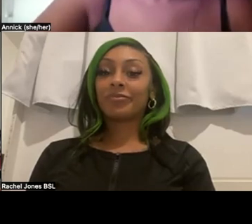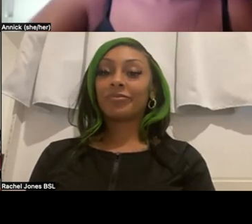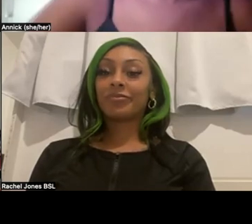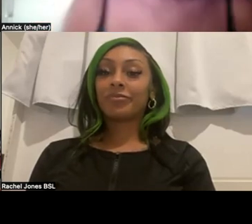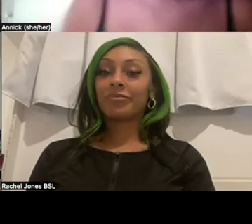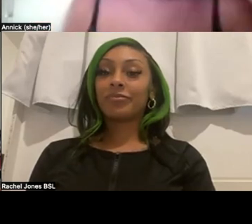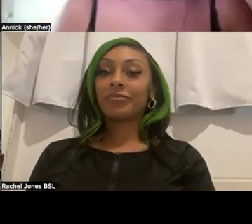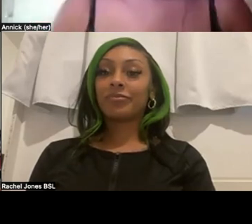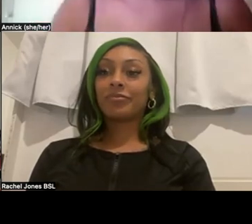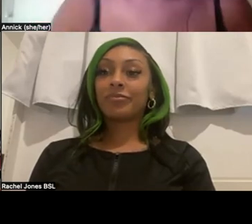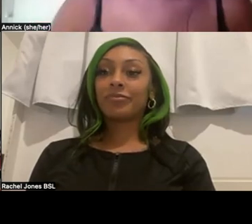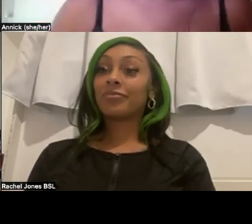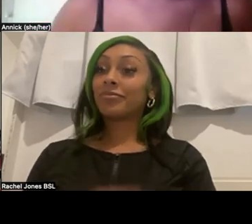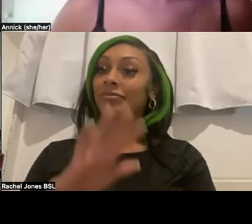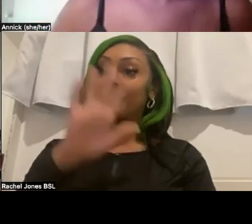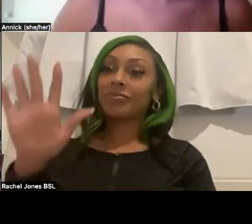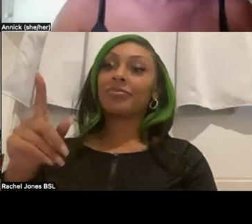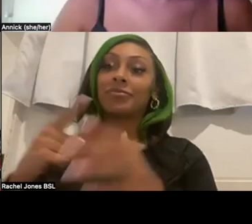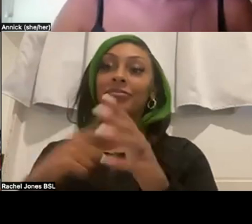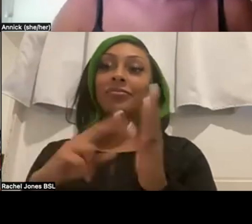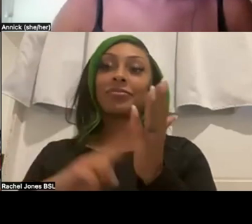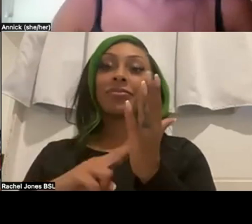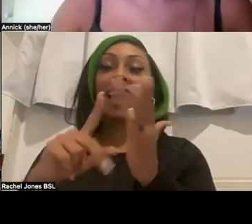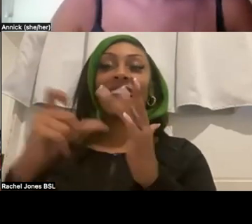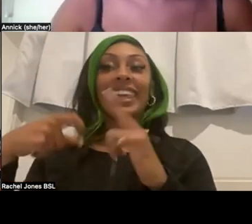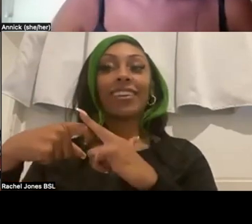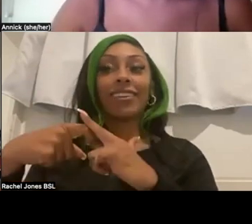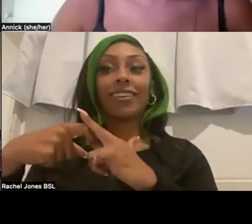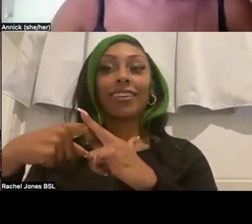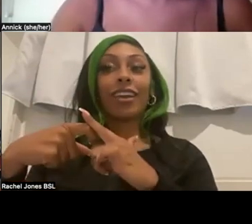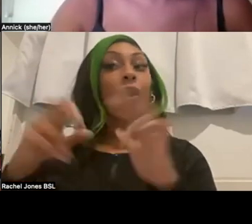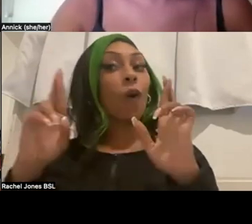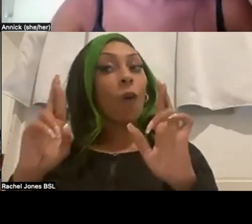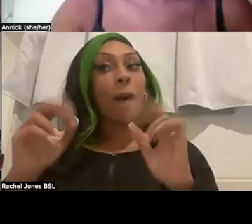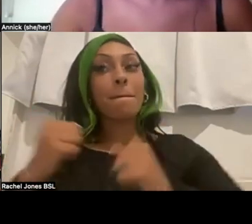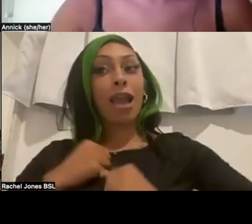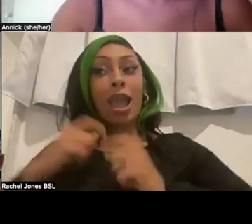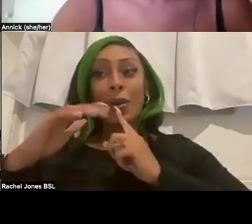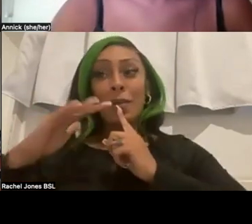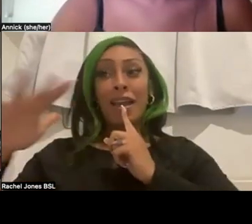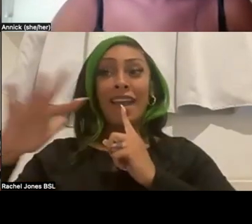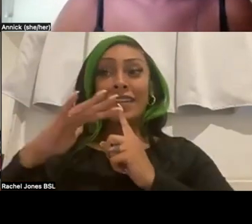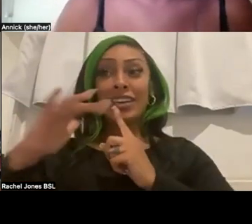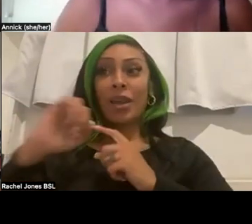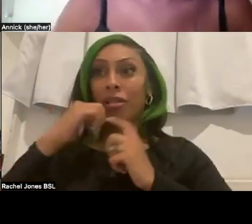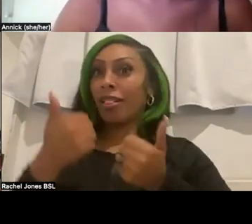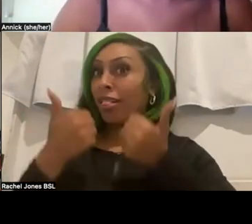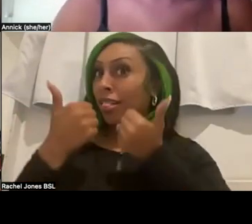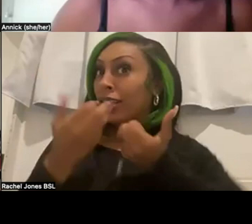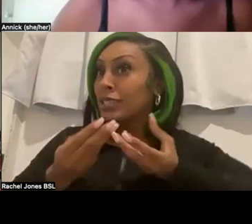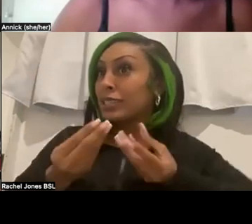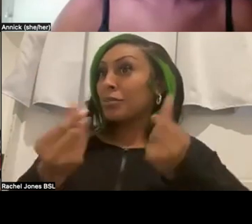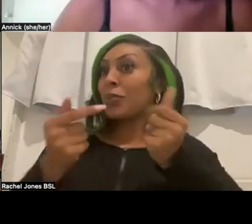Hello, I'm Annick. I hope that my Wi-Fi will be okay throughout this